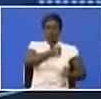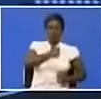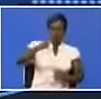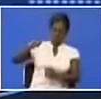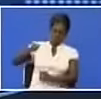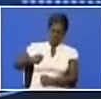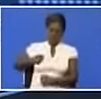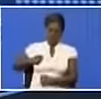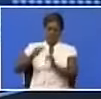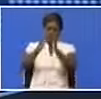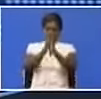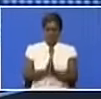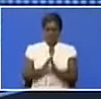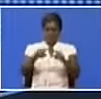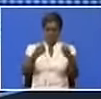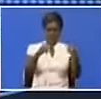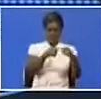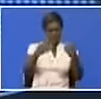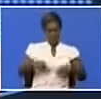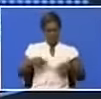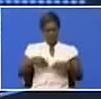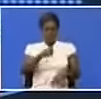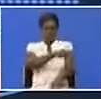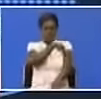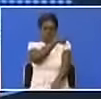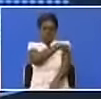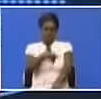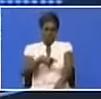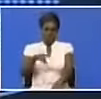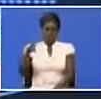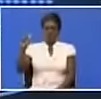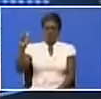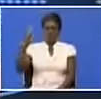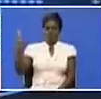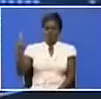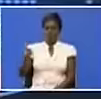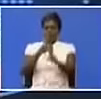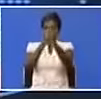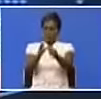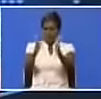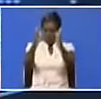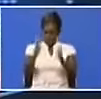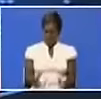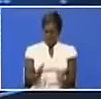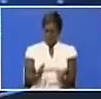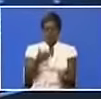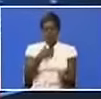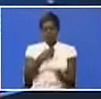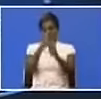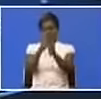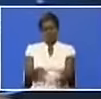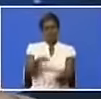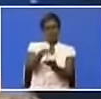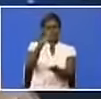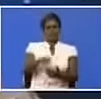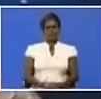to commiserate with the injured ones who are still recuperating at the Forces Memorial Hospital. KTN's Timothy Otieno was there.